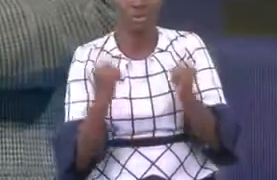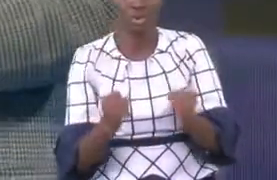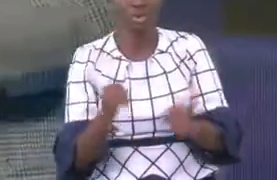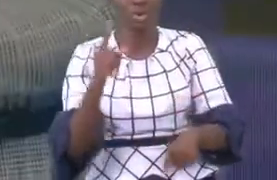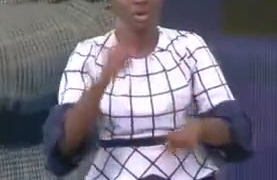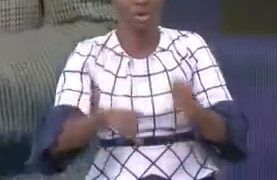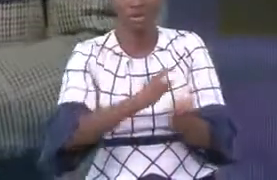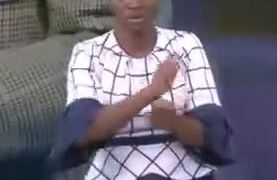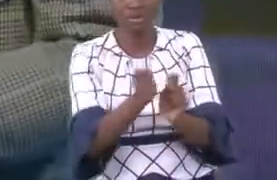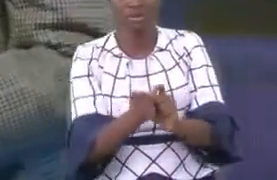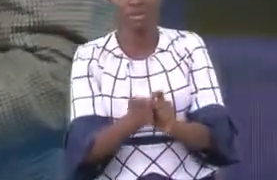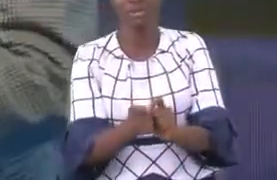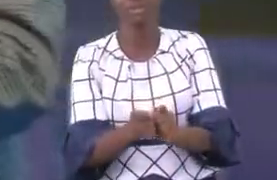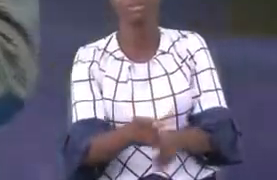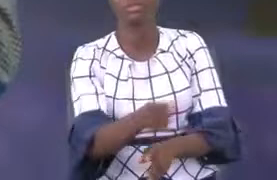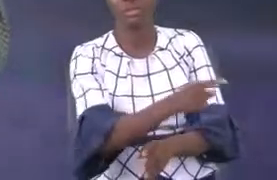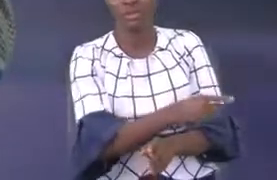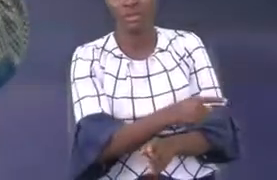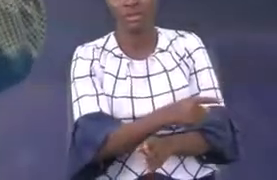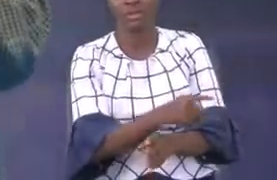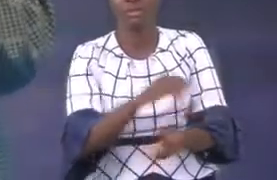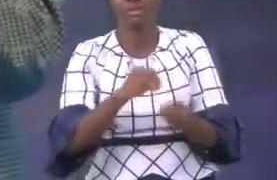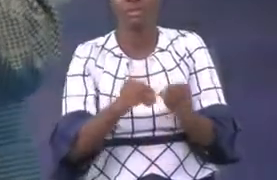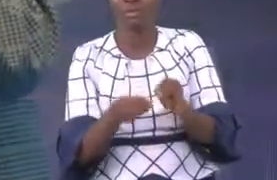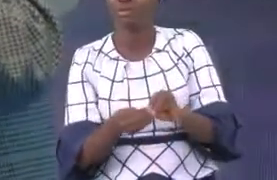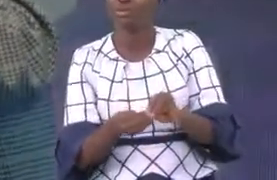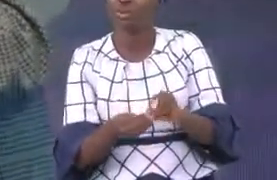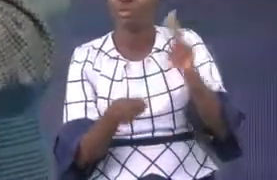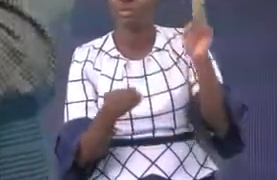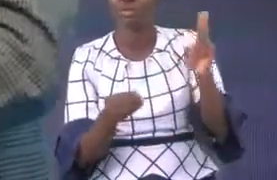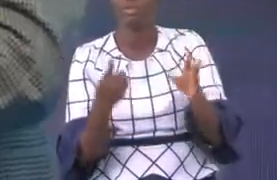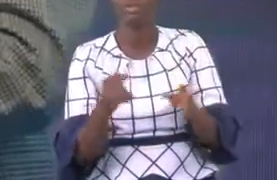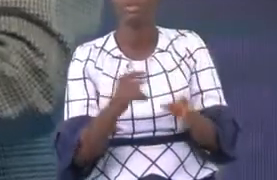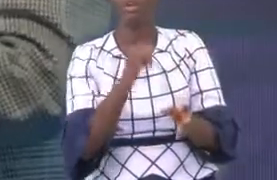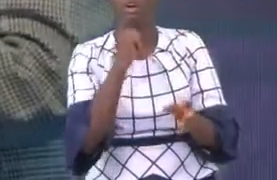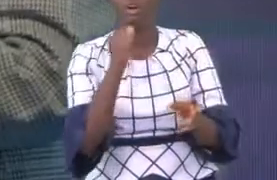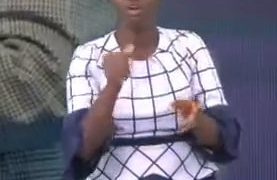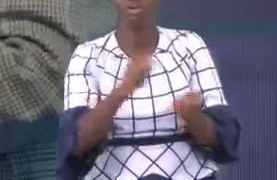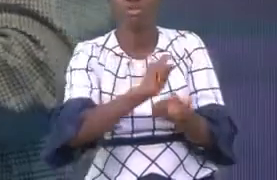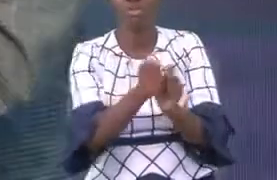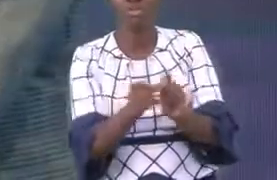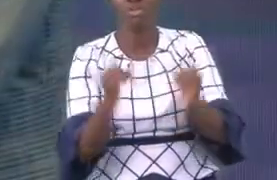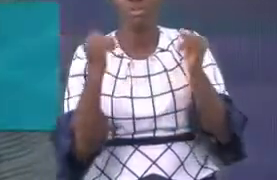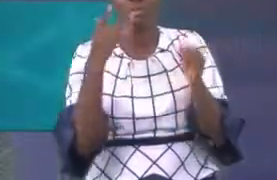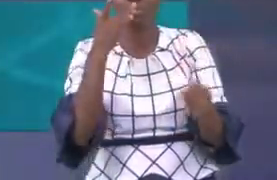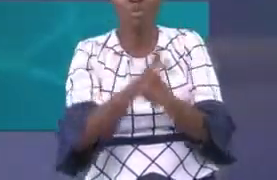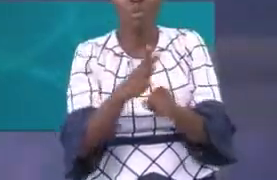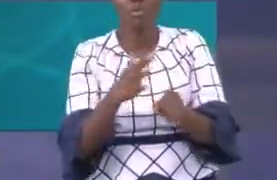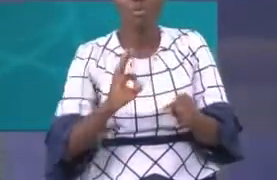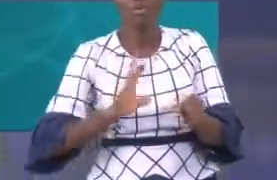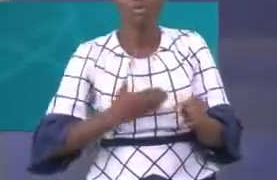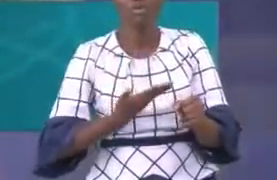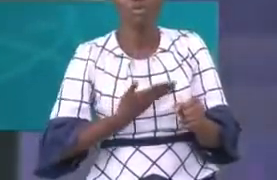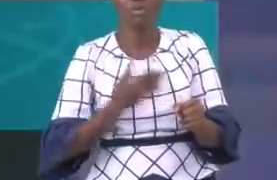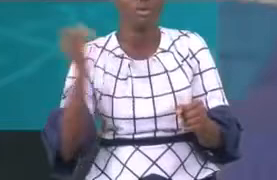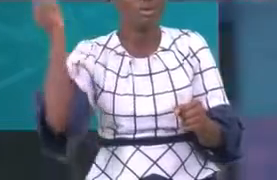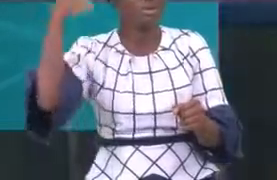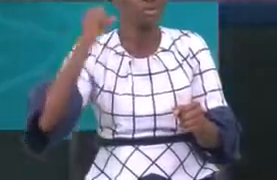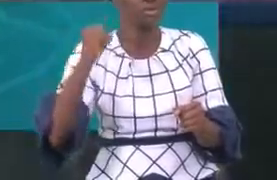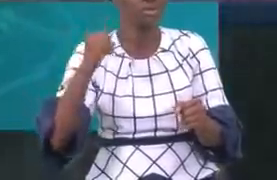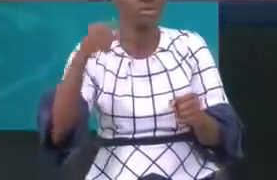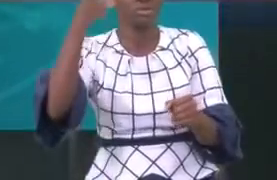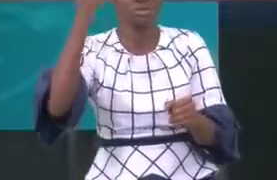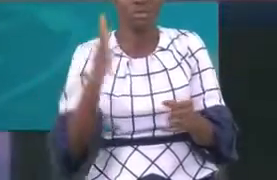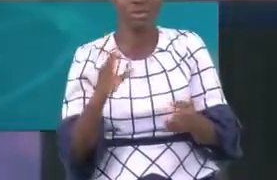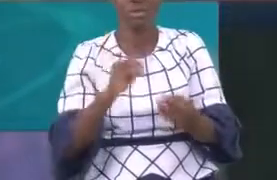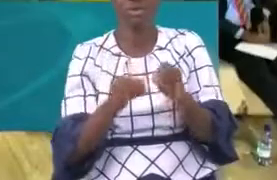of our gracious God. Number three, the undeniable performance. He will perform something in